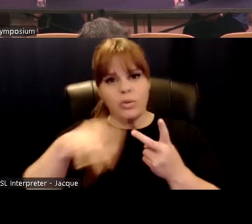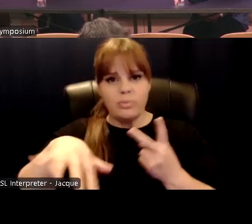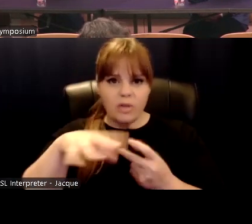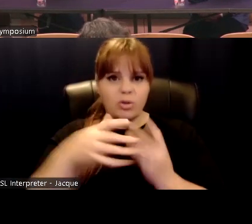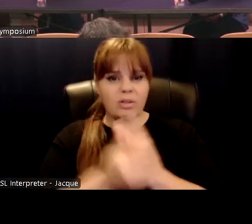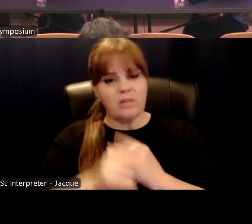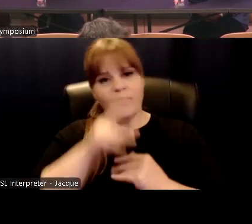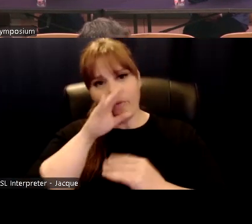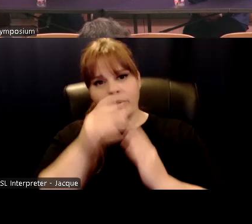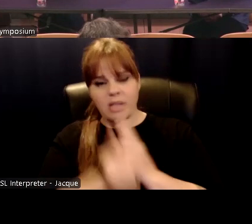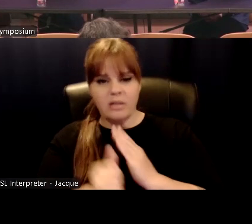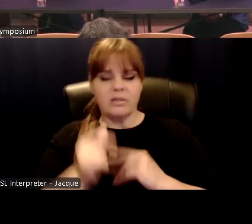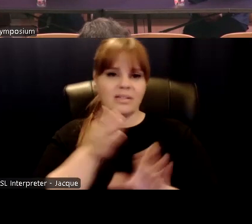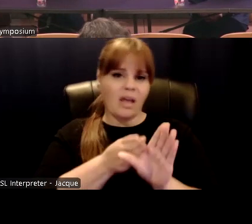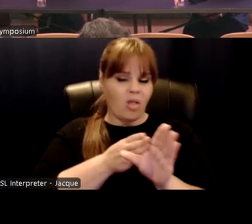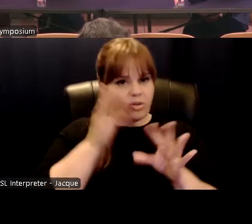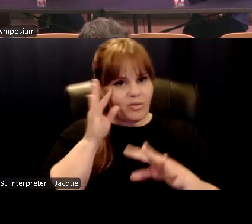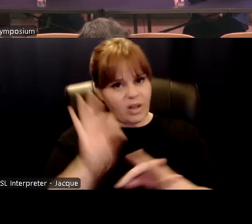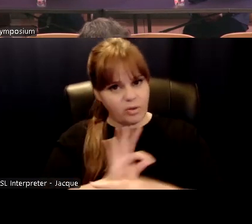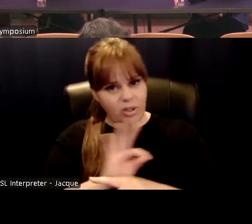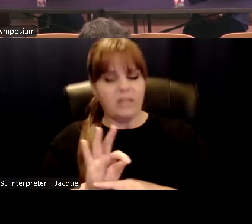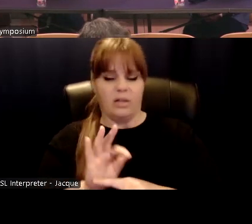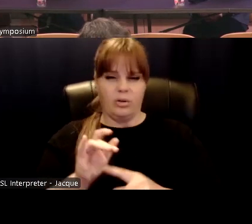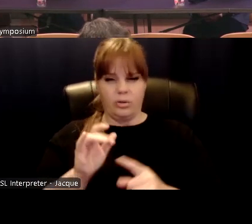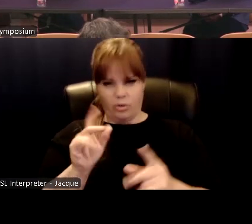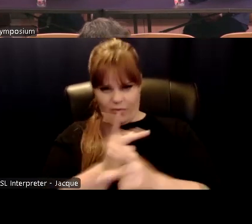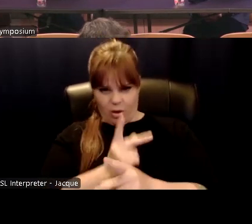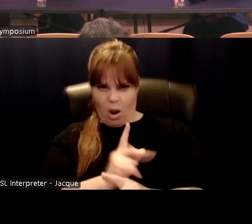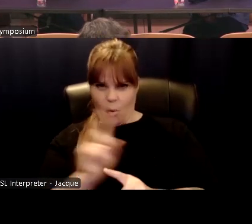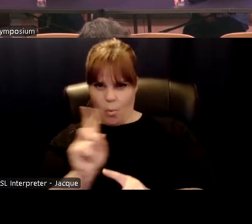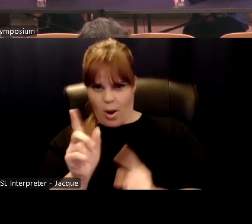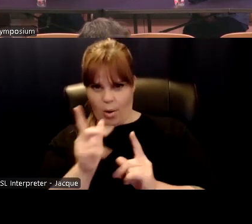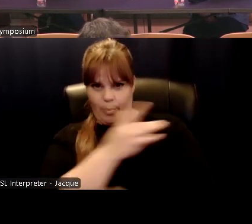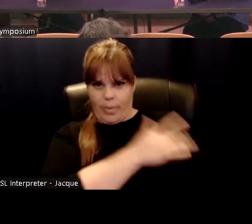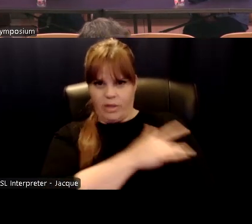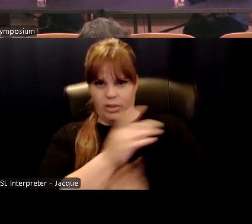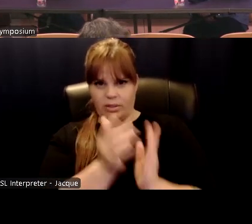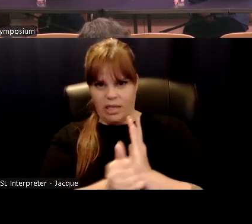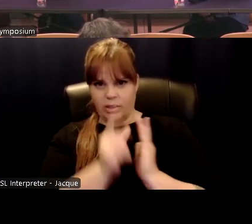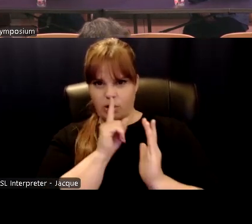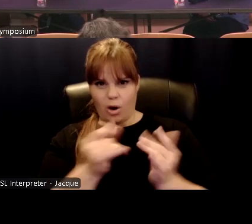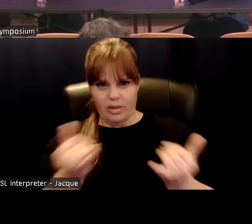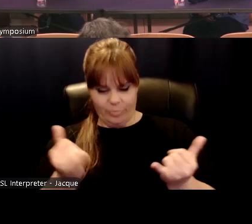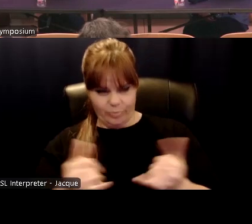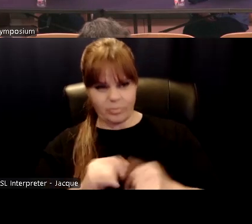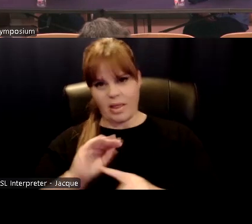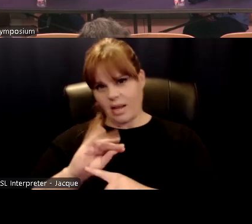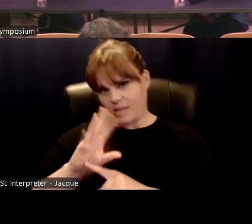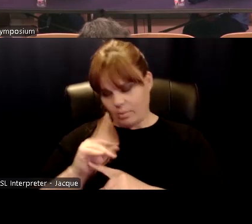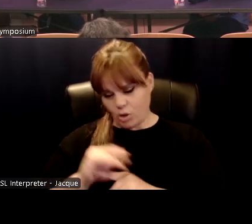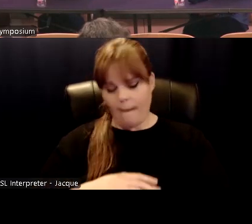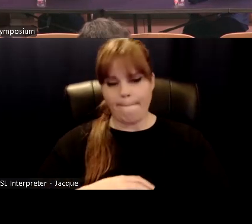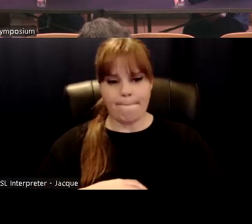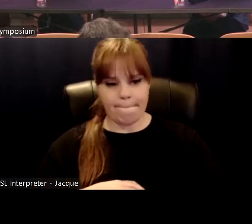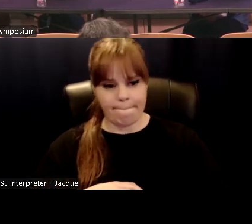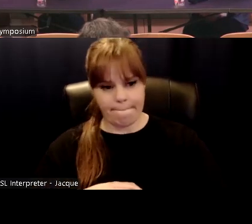psychological functioning, to get an idea where patient skills are at this point in time, like a snapshot at that point in time. And we do